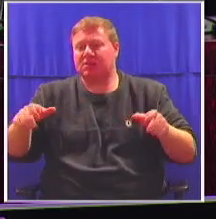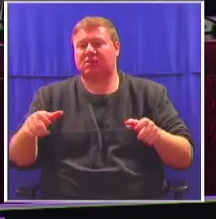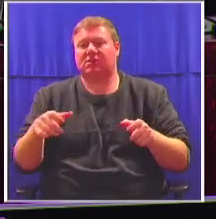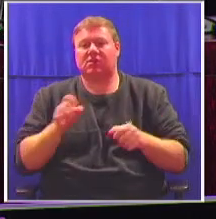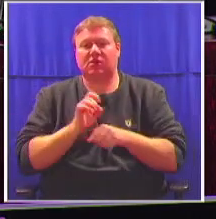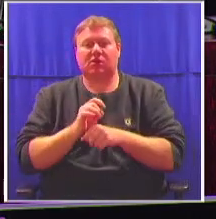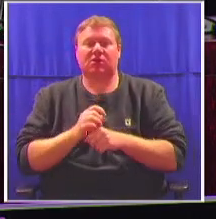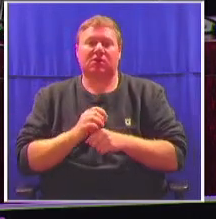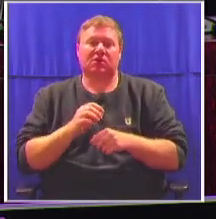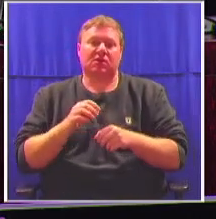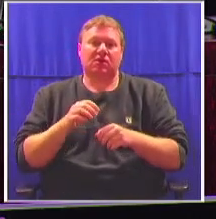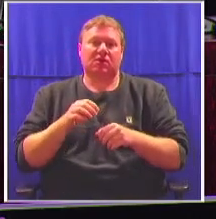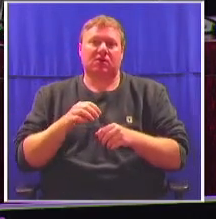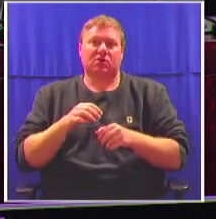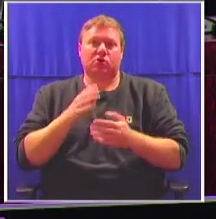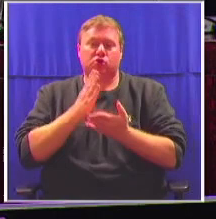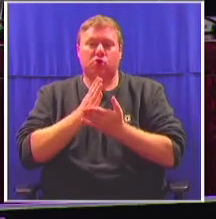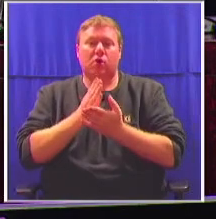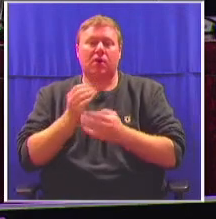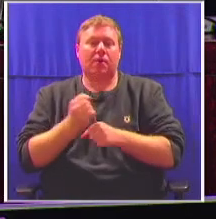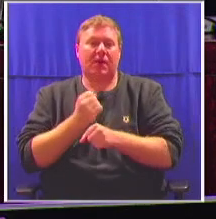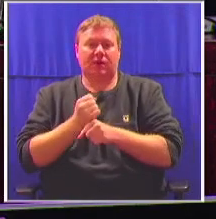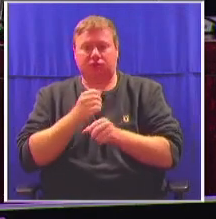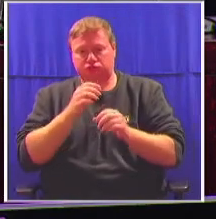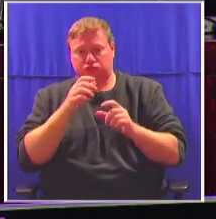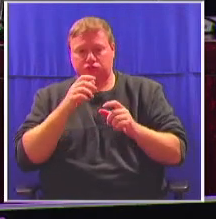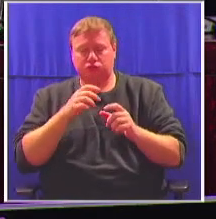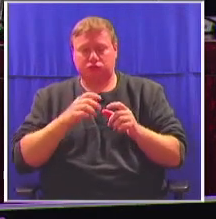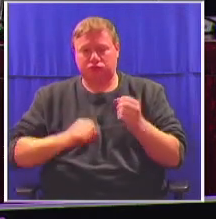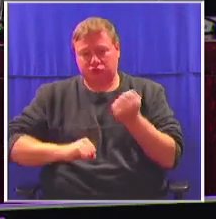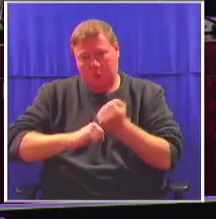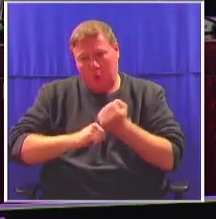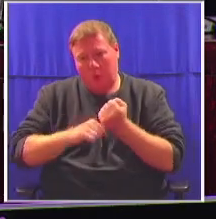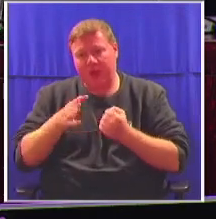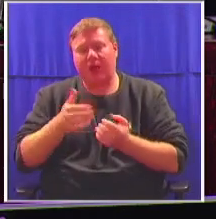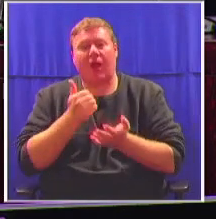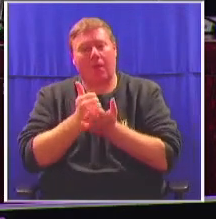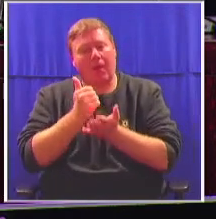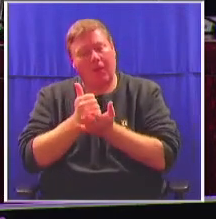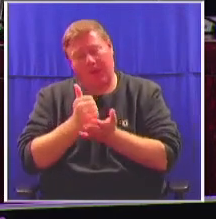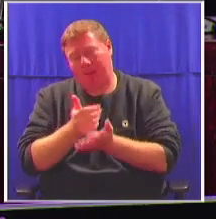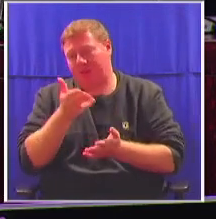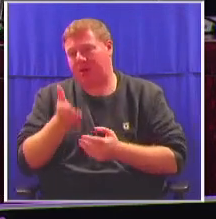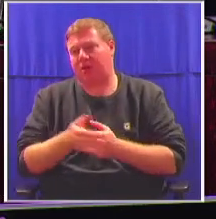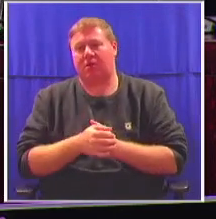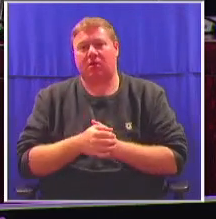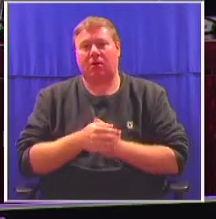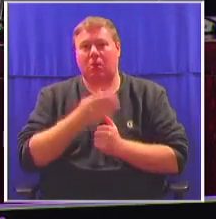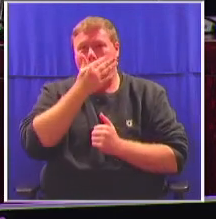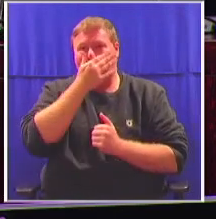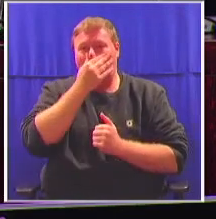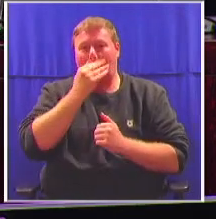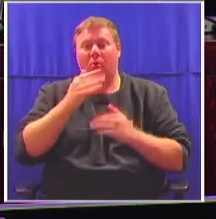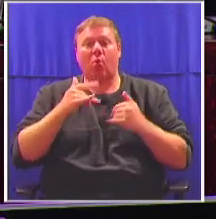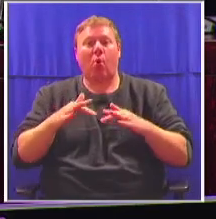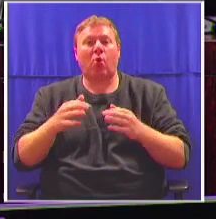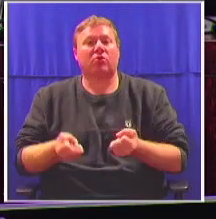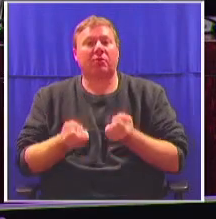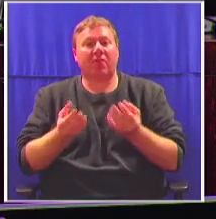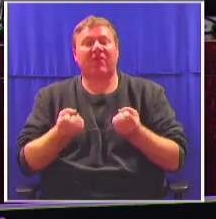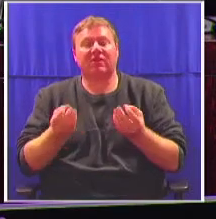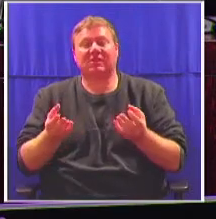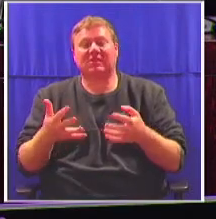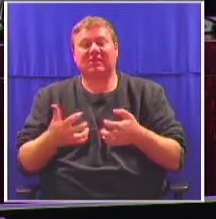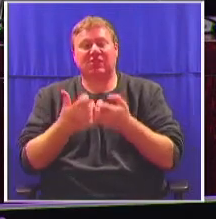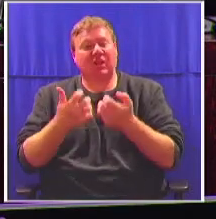and provide support where it is necessary. The challenge in water provision highlights the broader